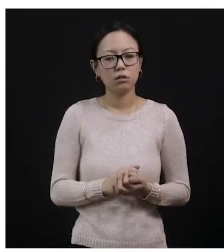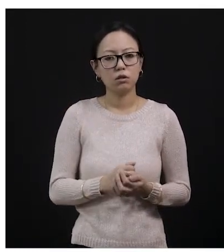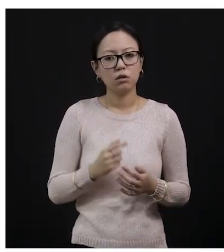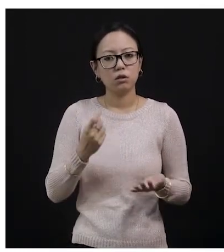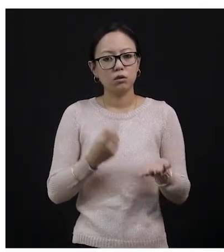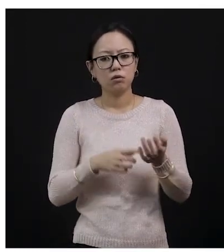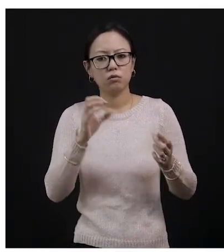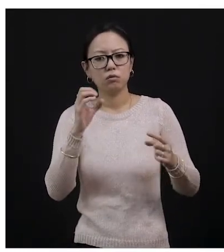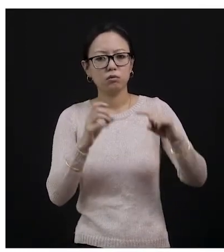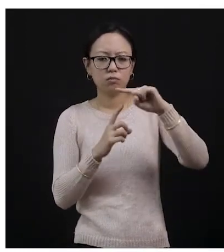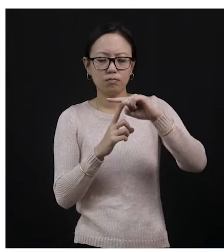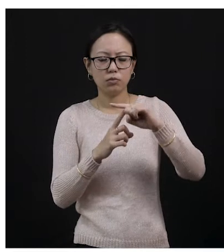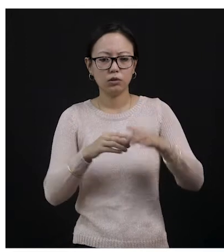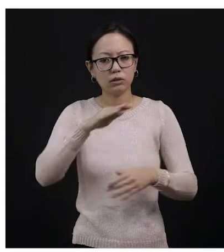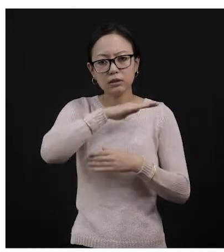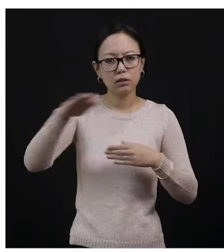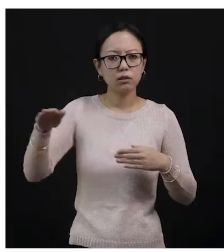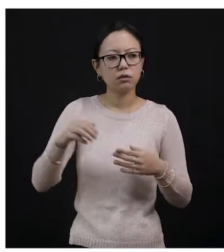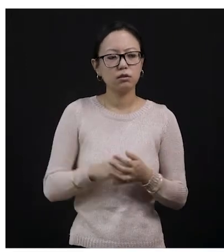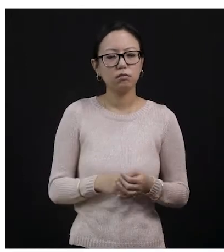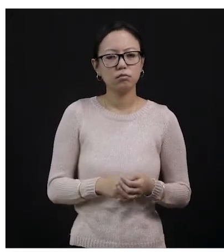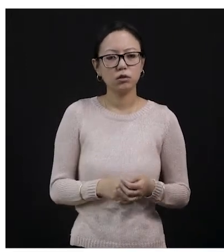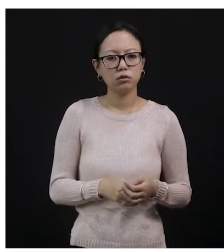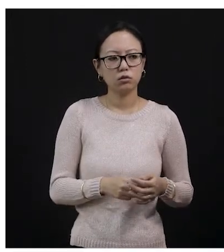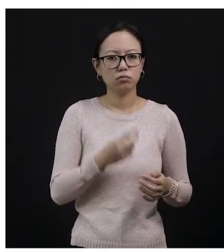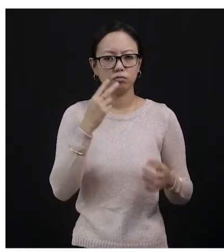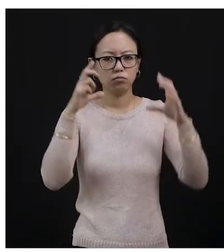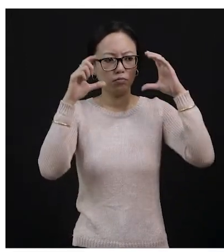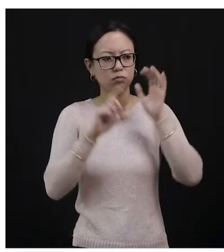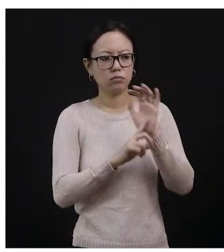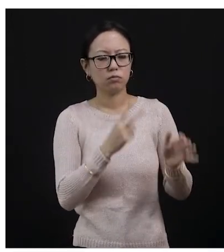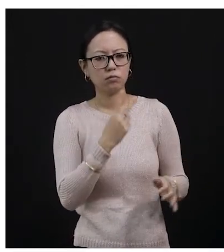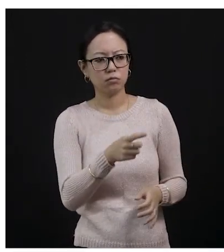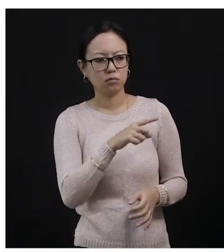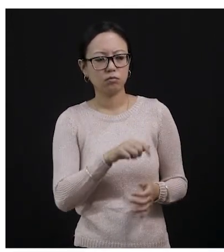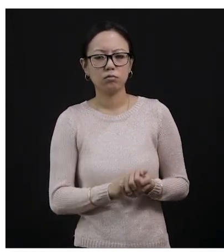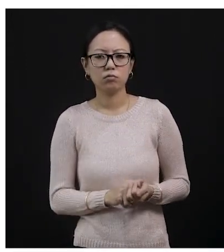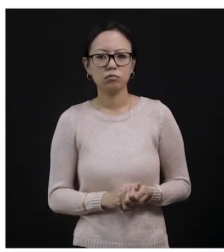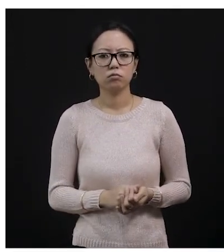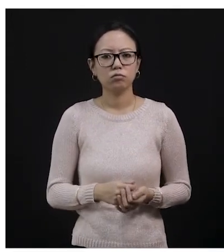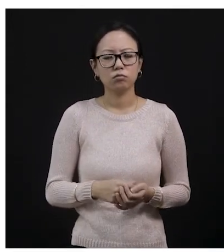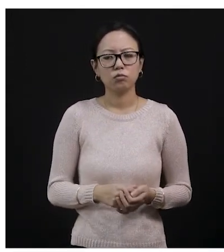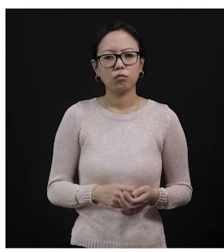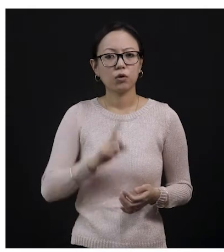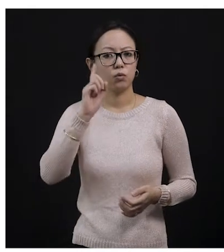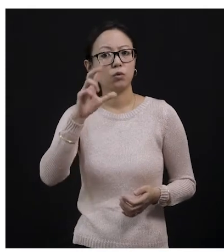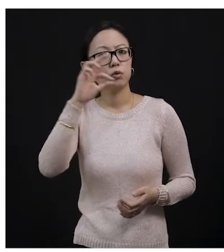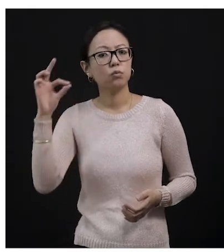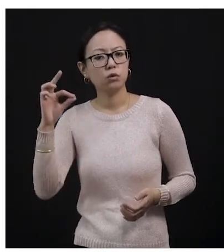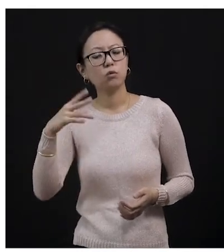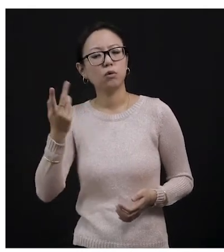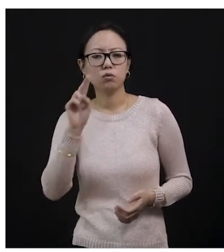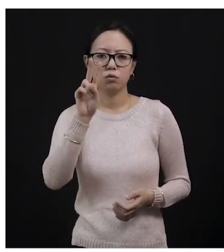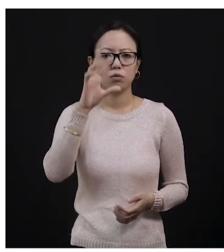the roots. This with the roots. After 2 weeks, you just see, or after 1 week,